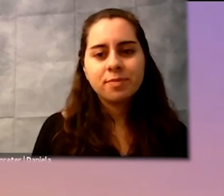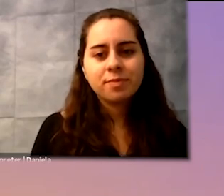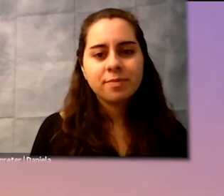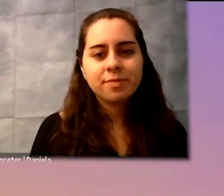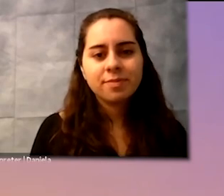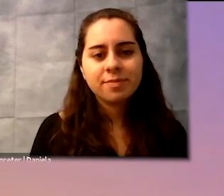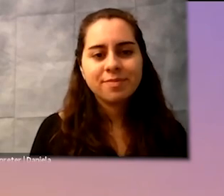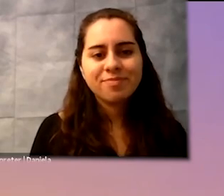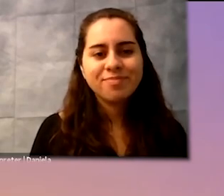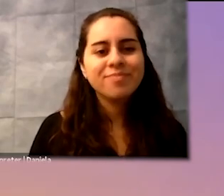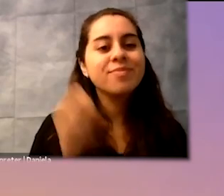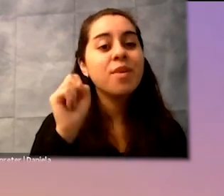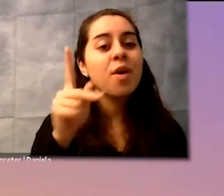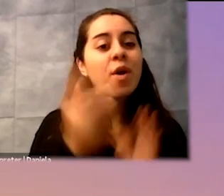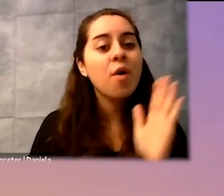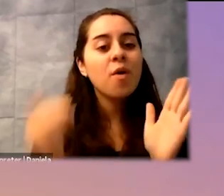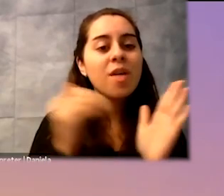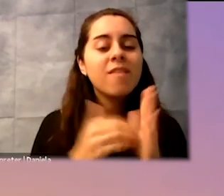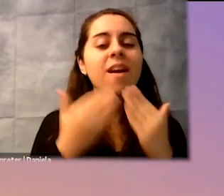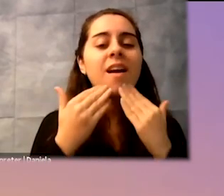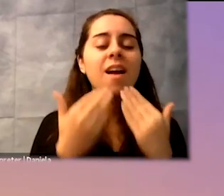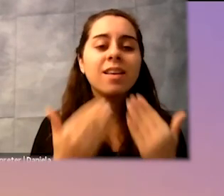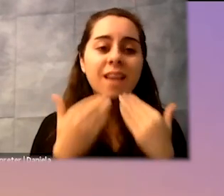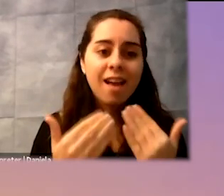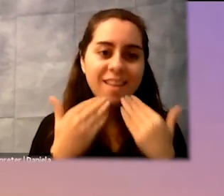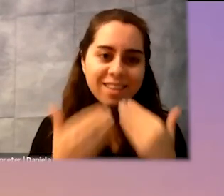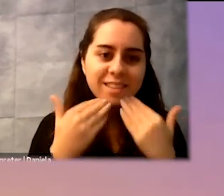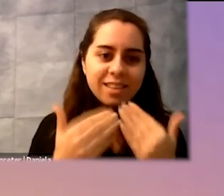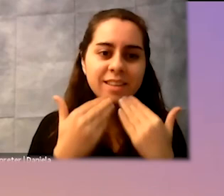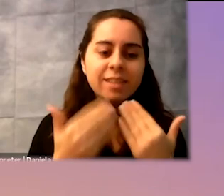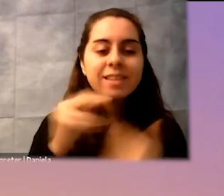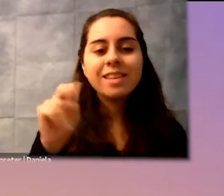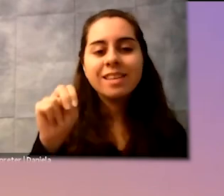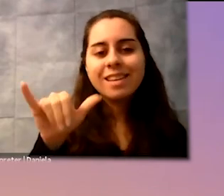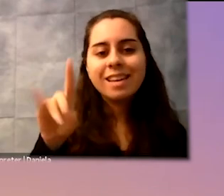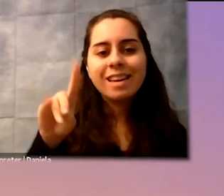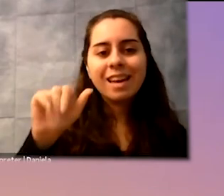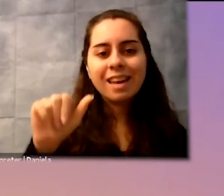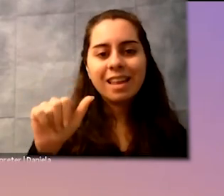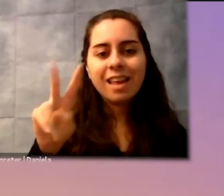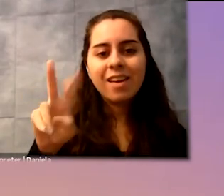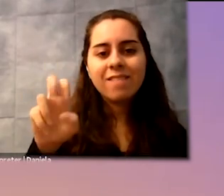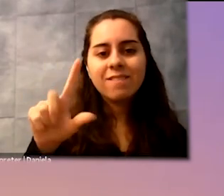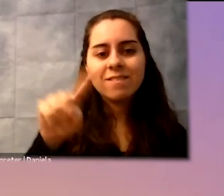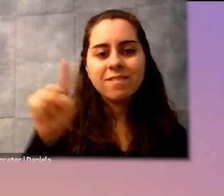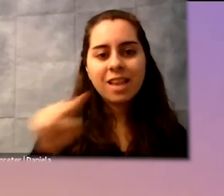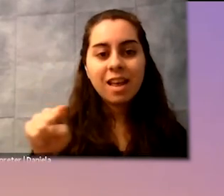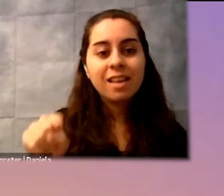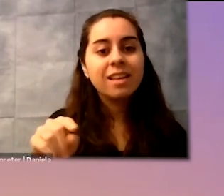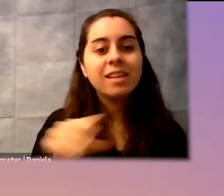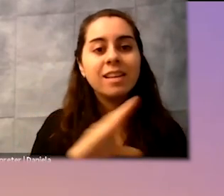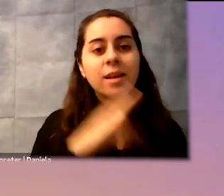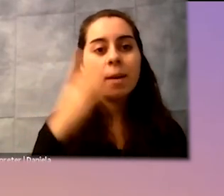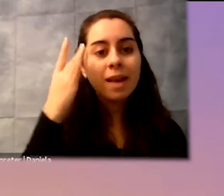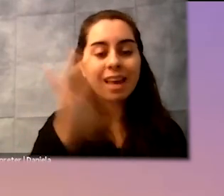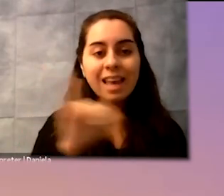Okay, once again, I want to thank first Congresswoman Nidia Velasquez and also journalist and Rutgers